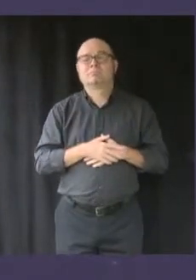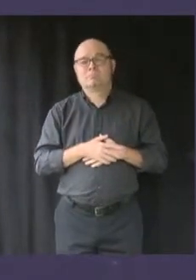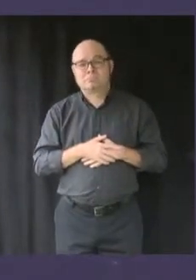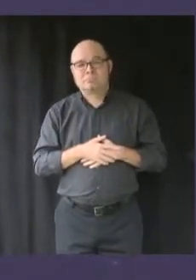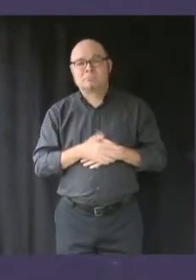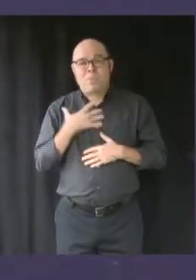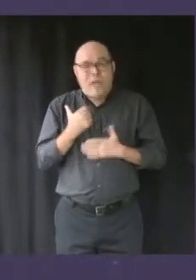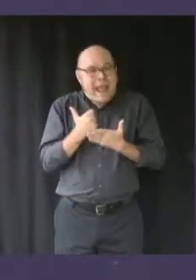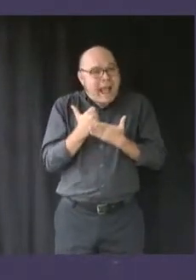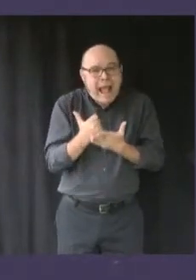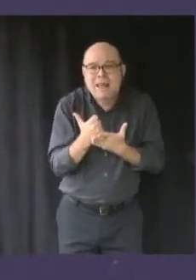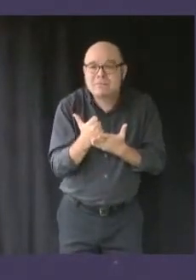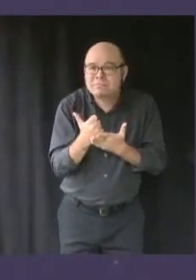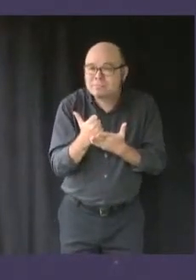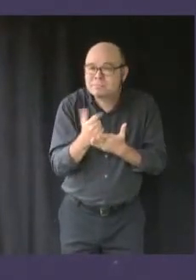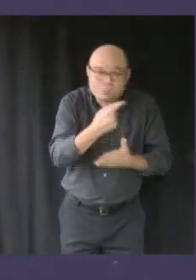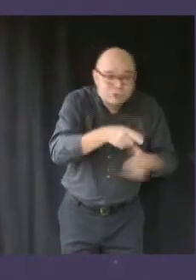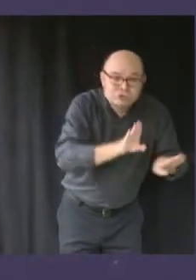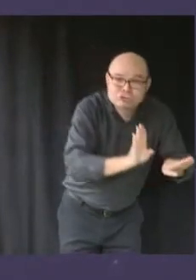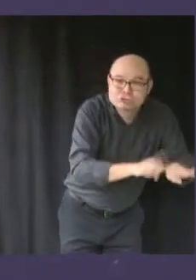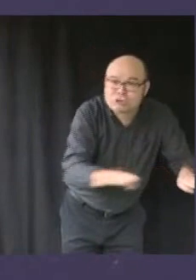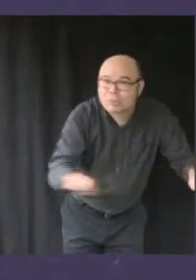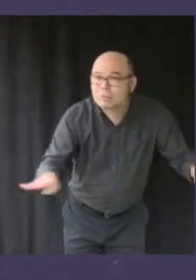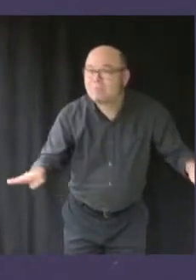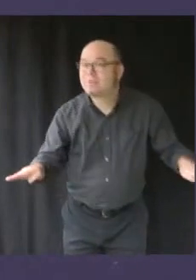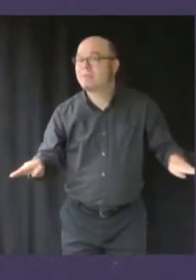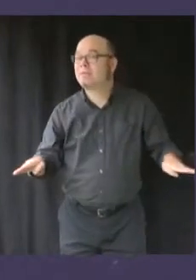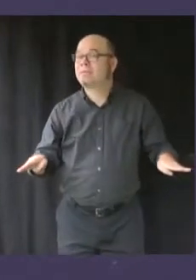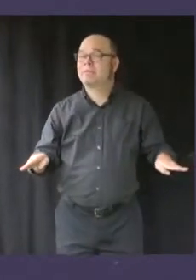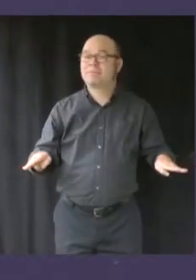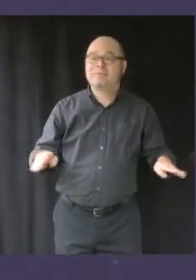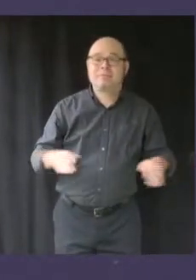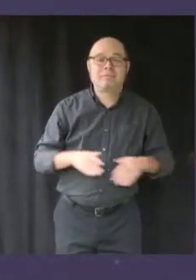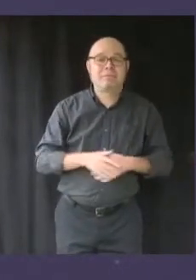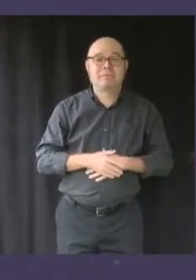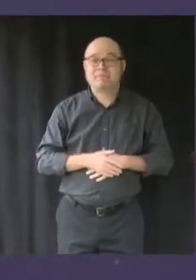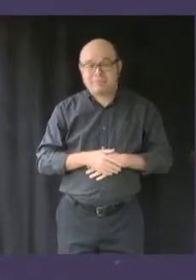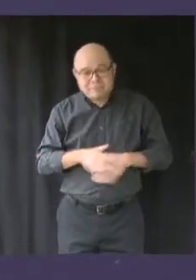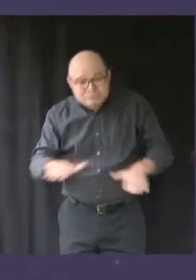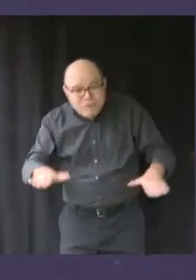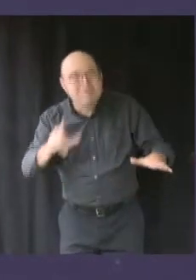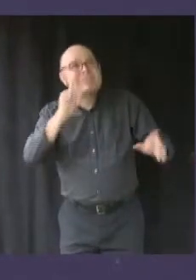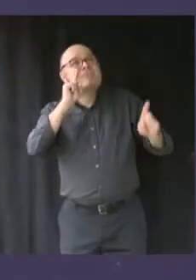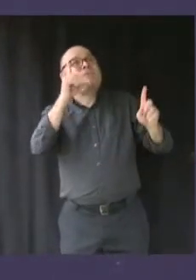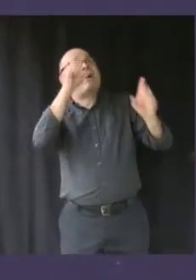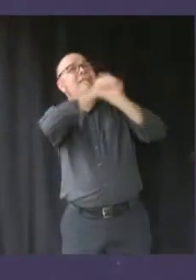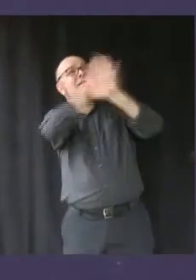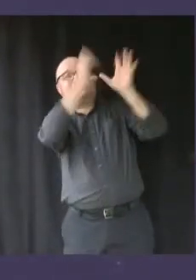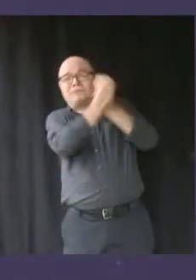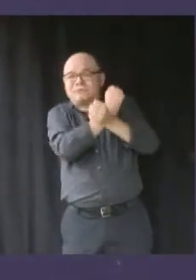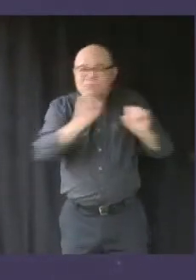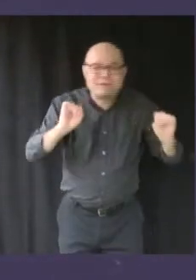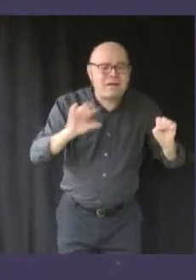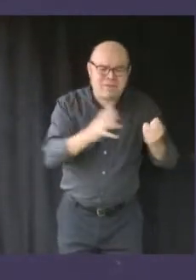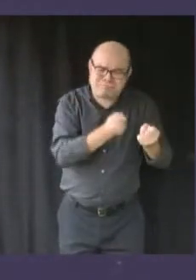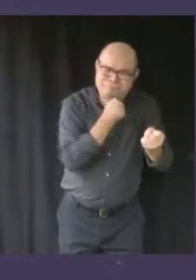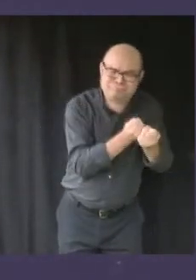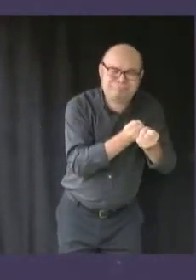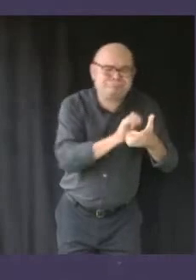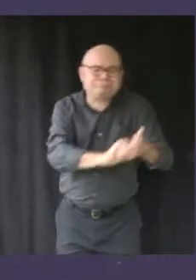creative freedom and cooperative enterprise, with none to make them